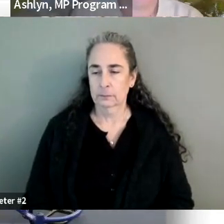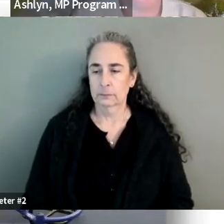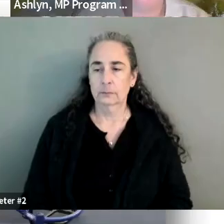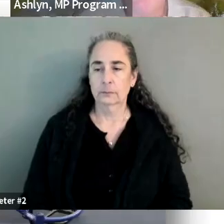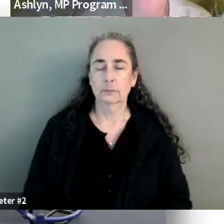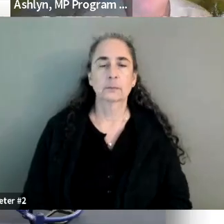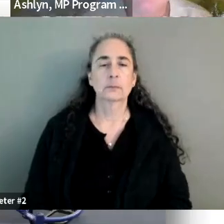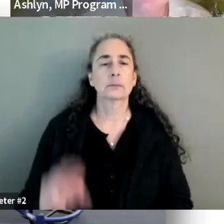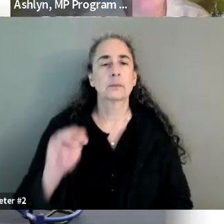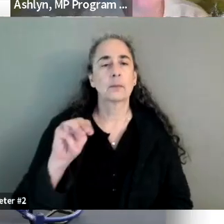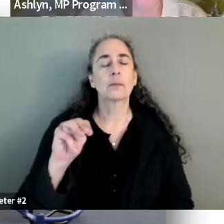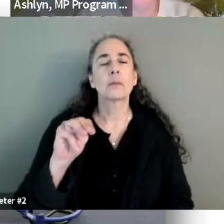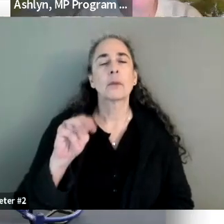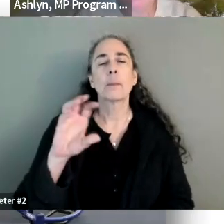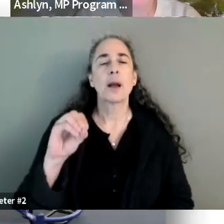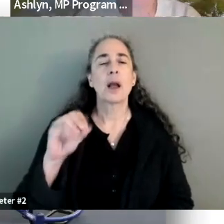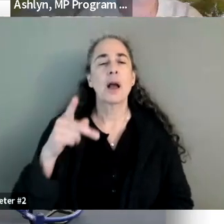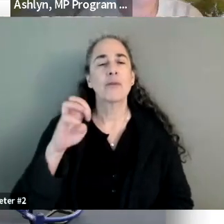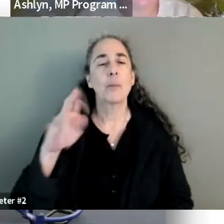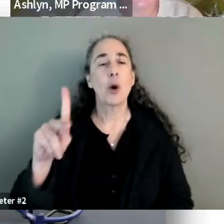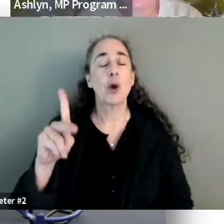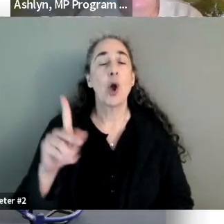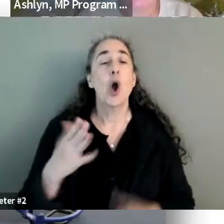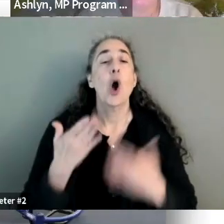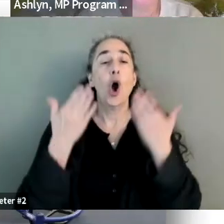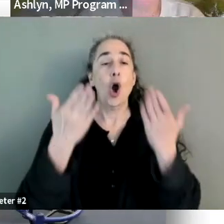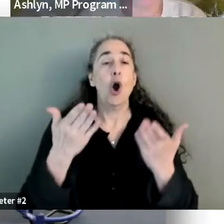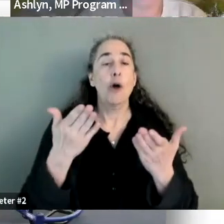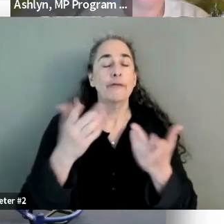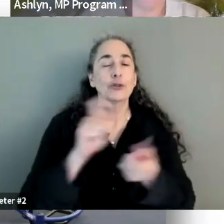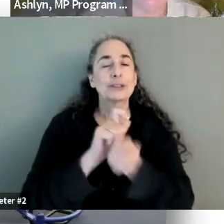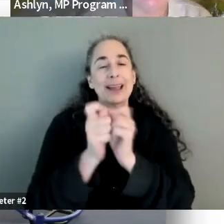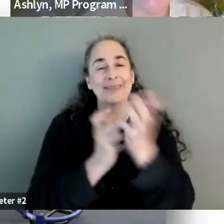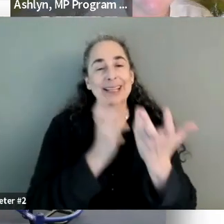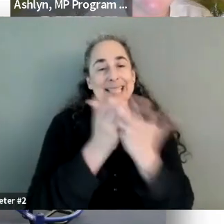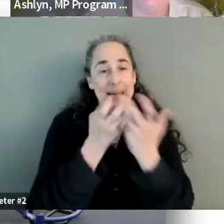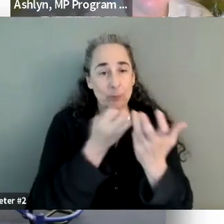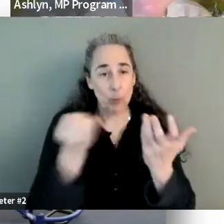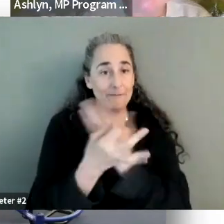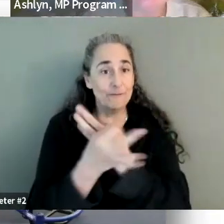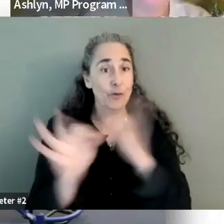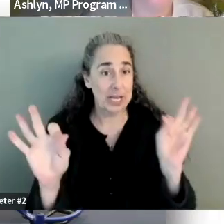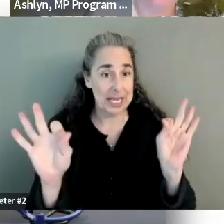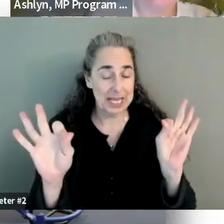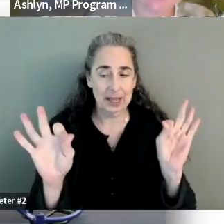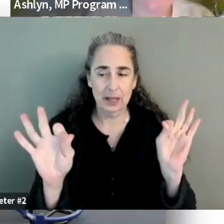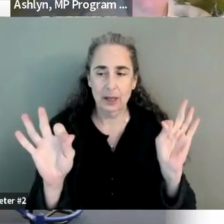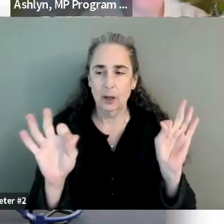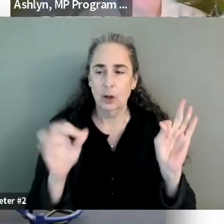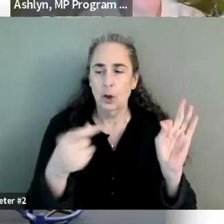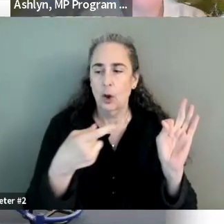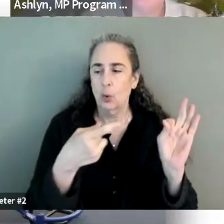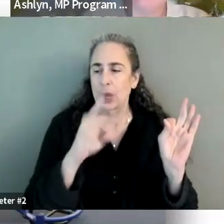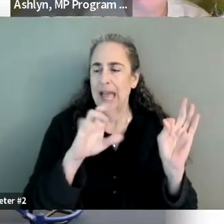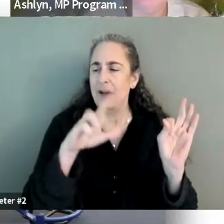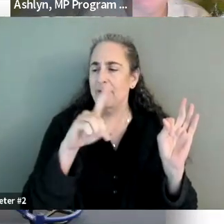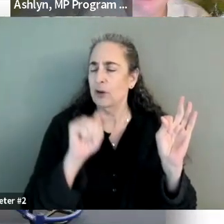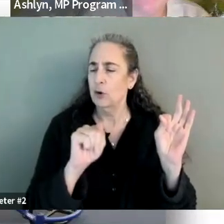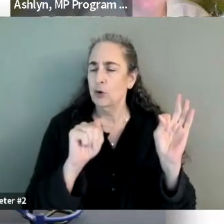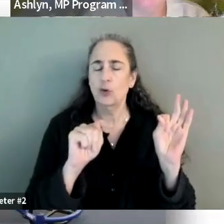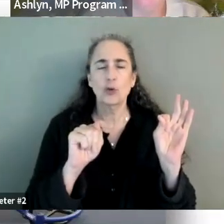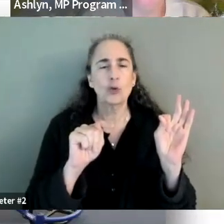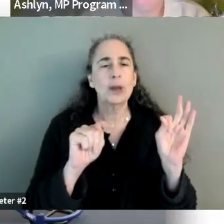Montgomery Parks also offers adaptive equipment free to use. We have a Grit Freedom Chair,